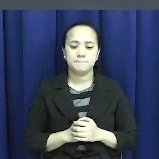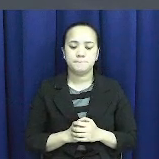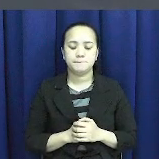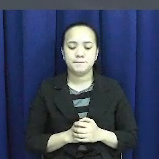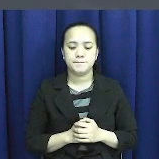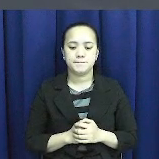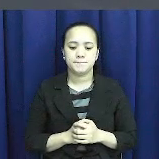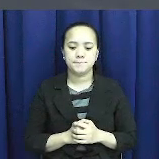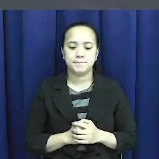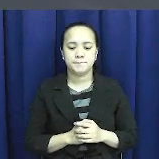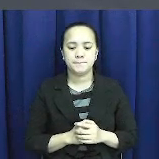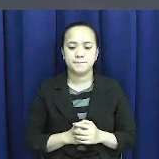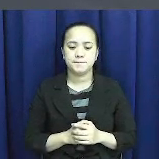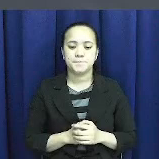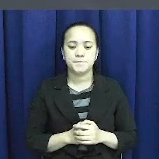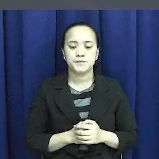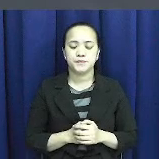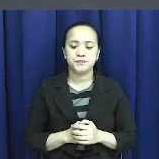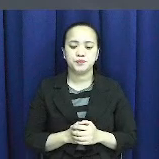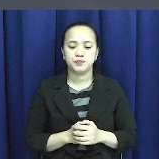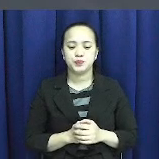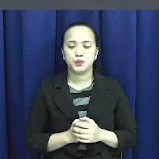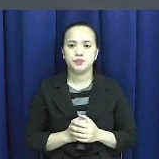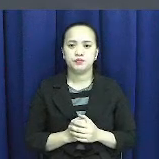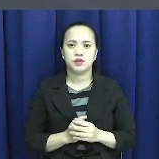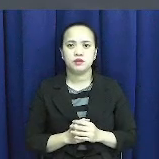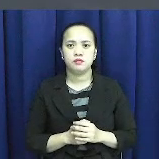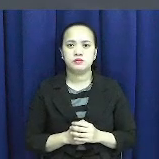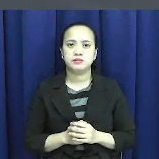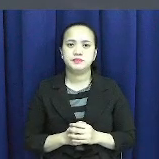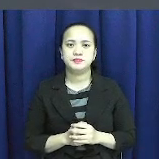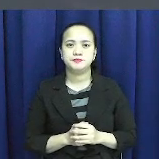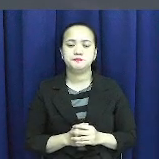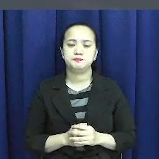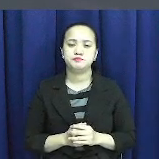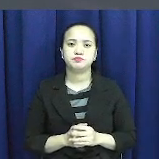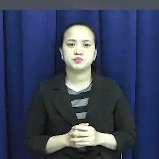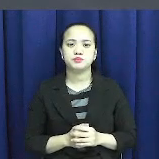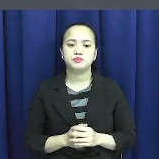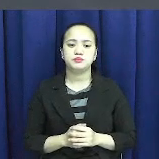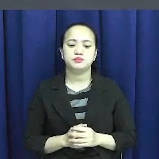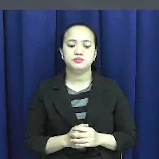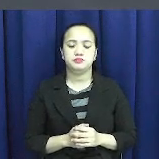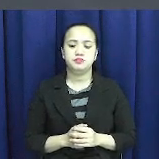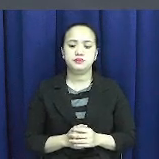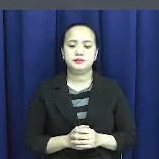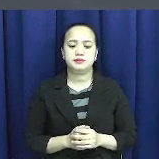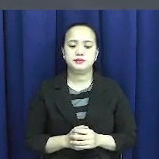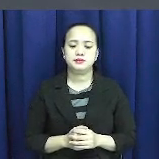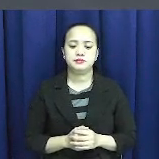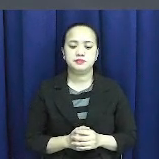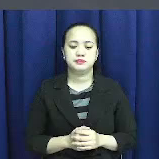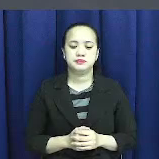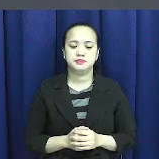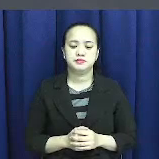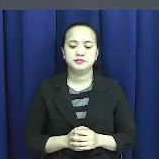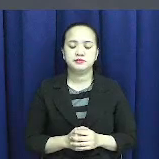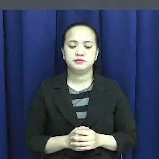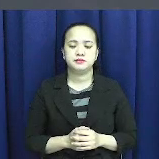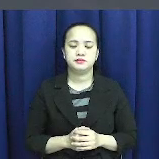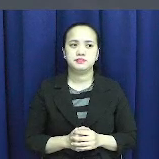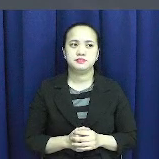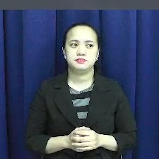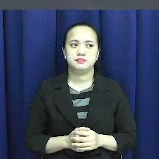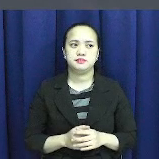sacrifice made by fire unto the Lord, and their sin offering before the Lord for their ignorance. Okay, verse